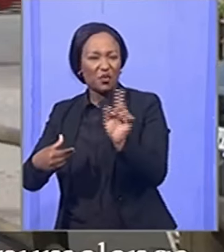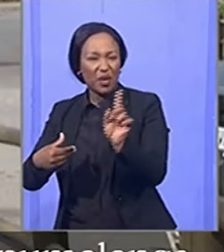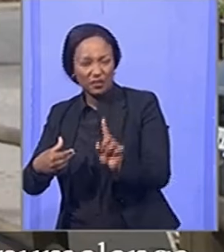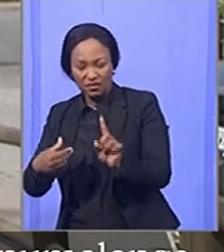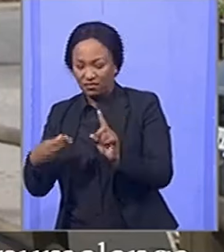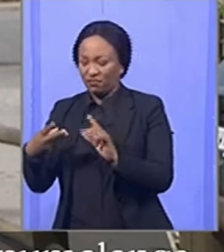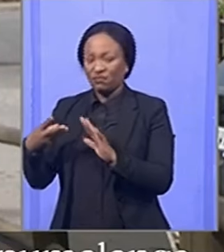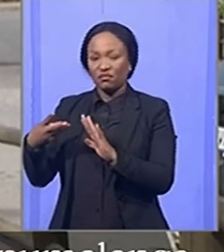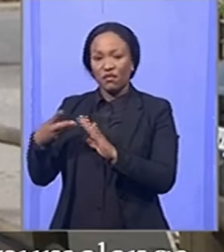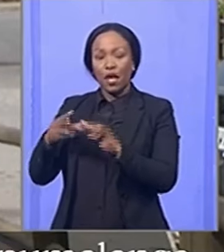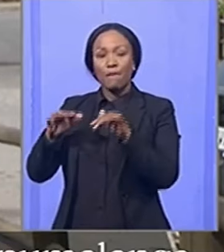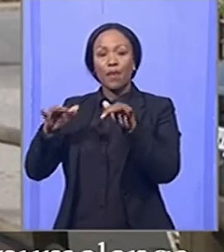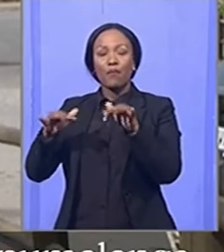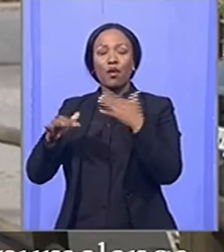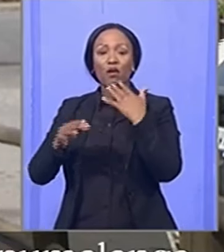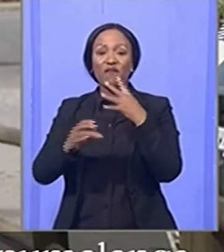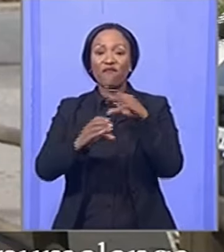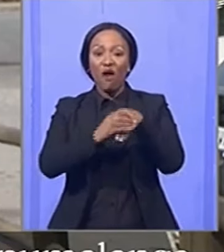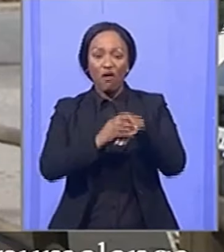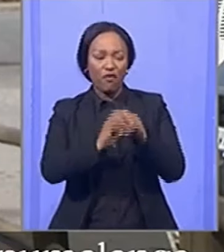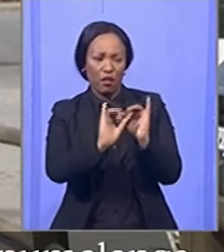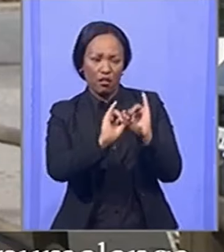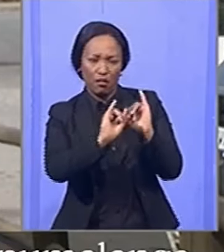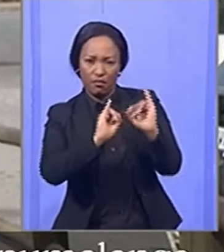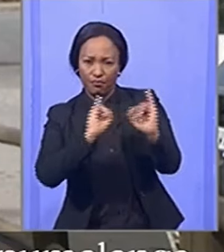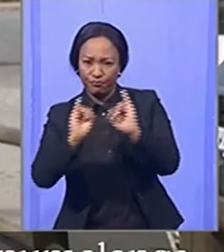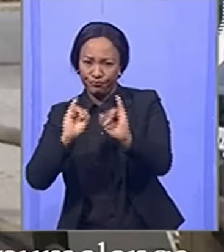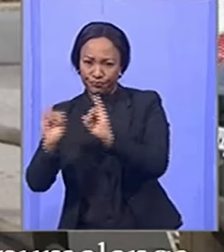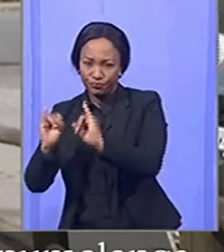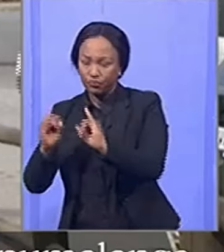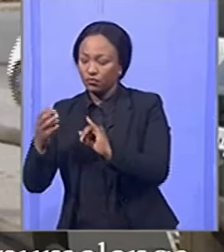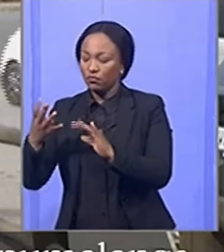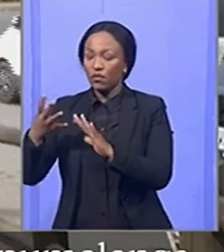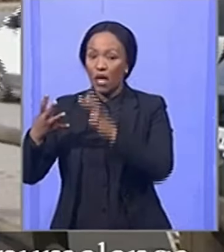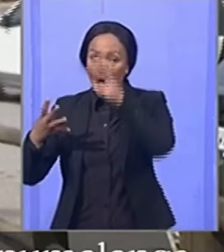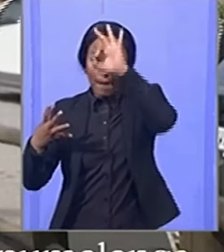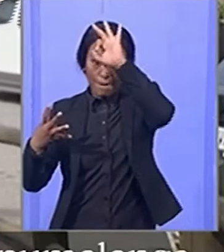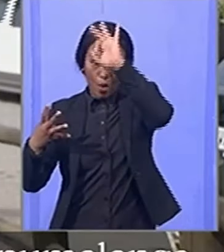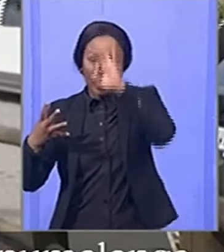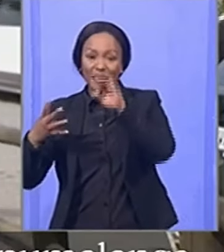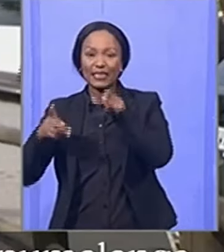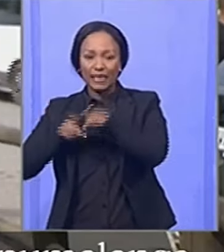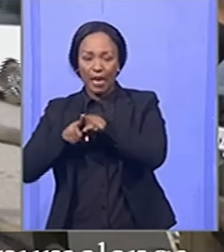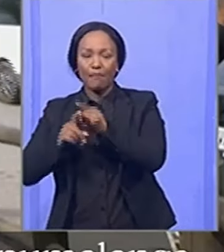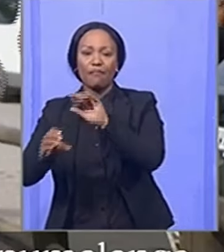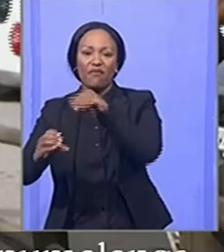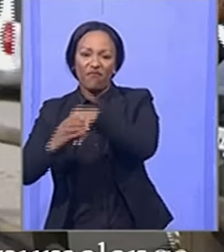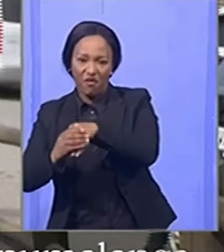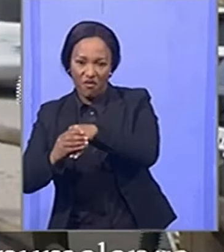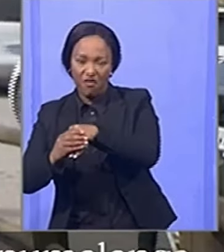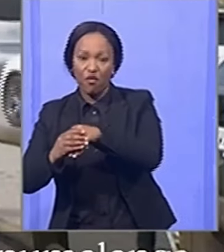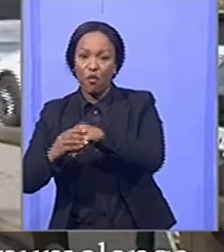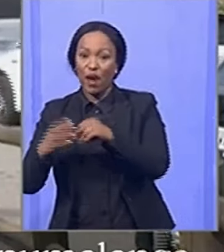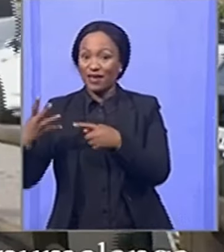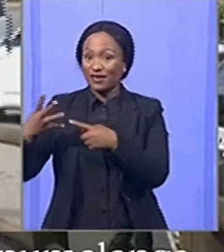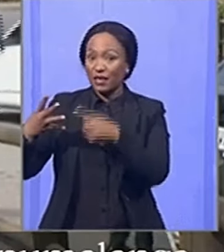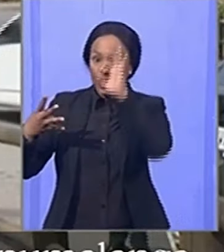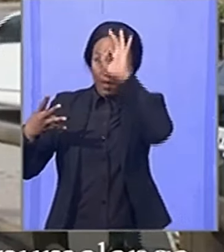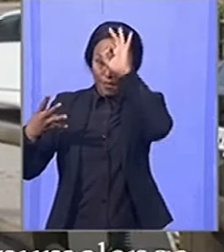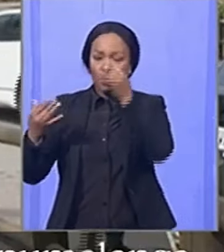players will be interviewed in this regard. The police are also involved as they are obviously